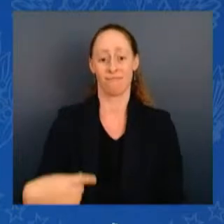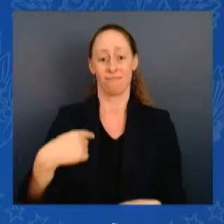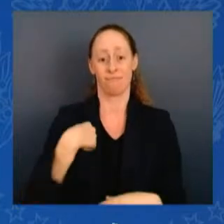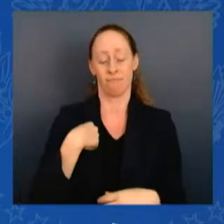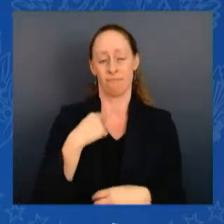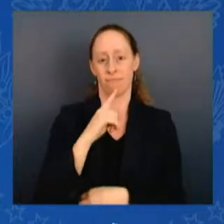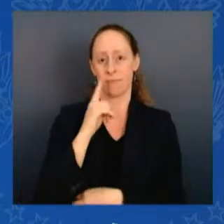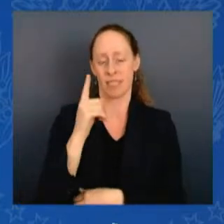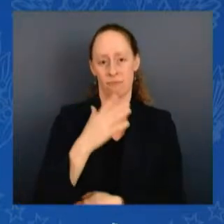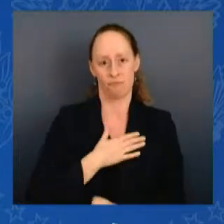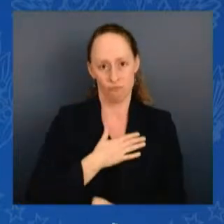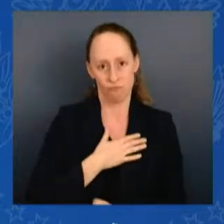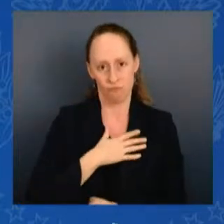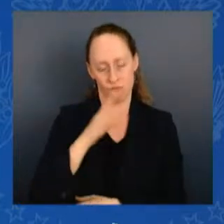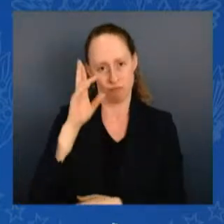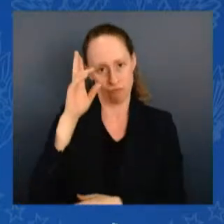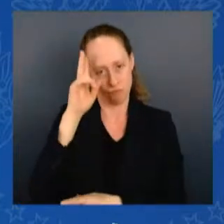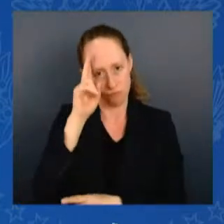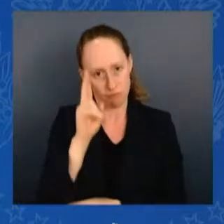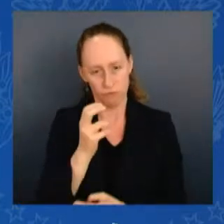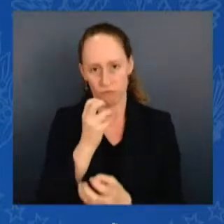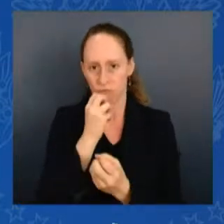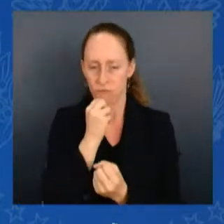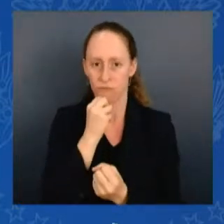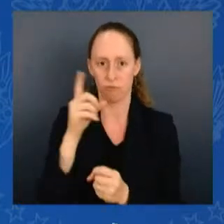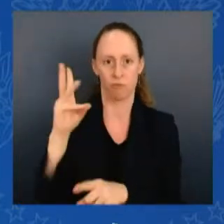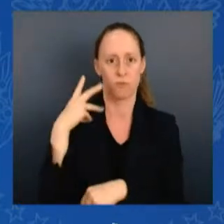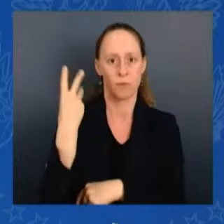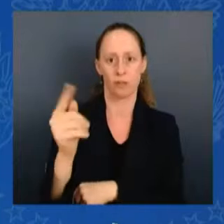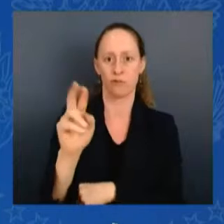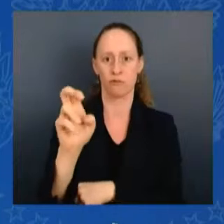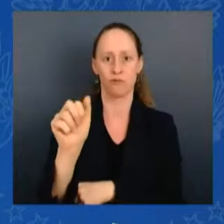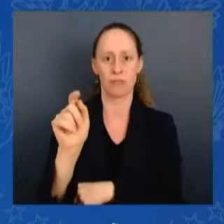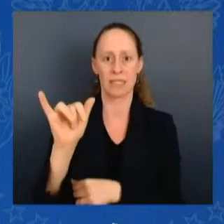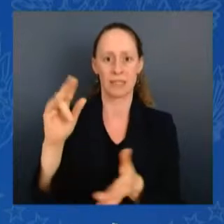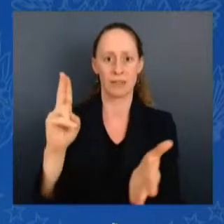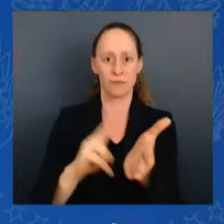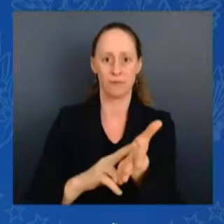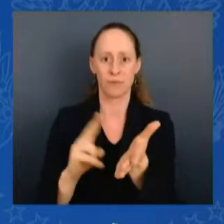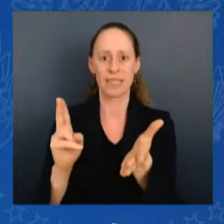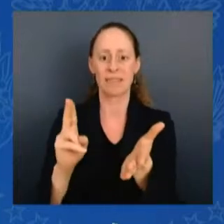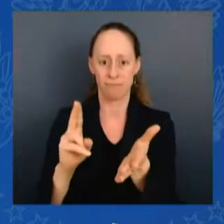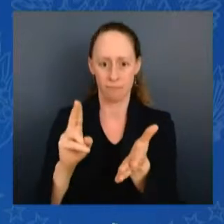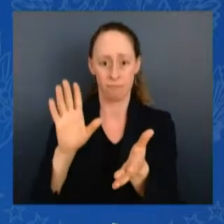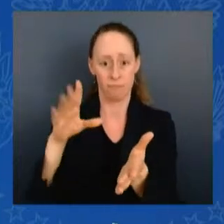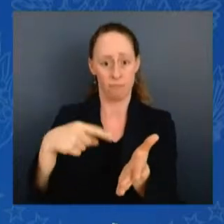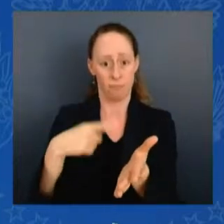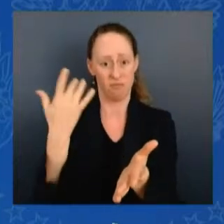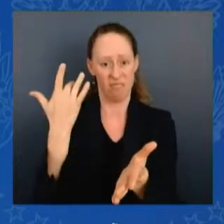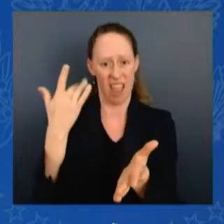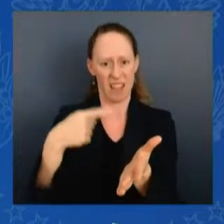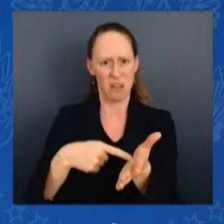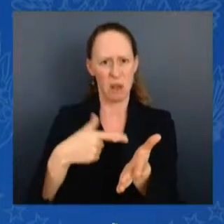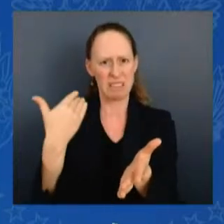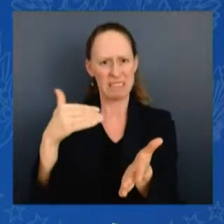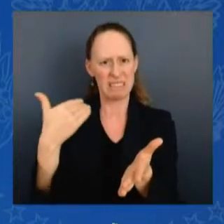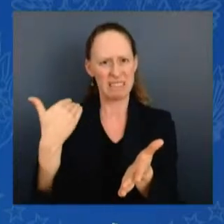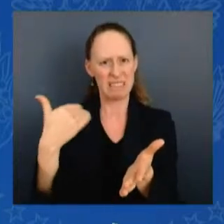not least because it is so short.